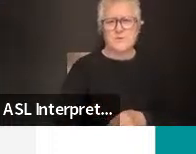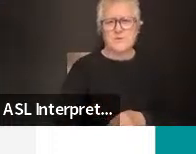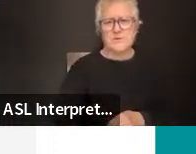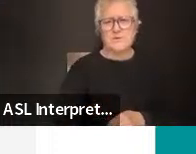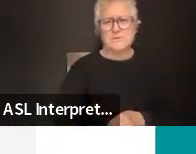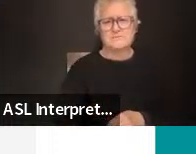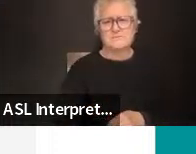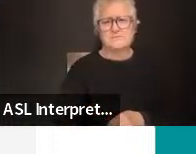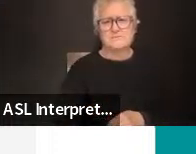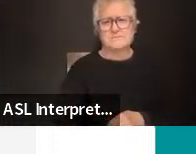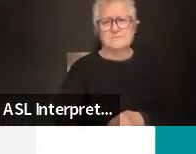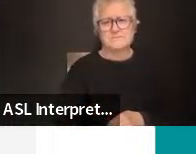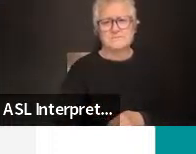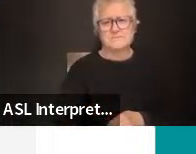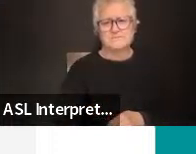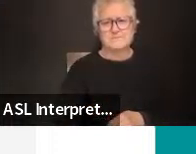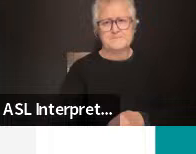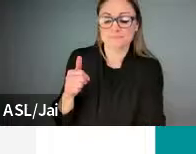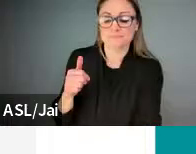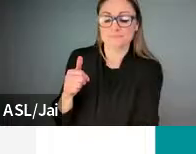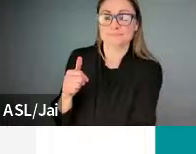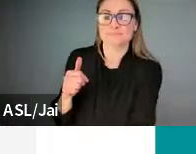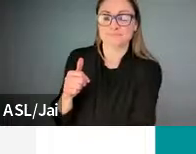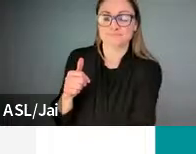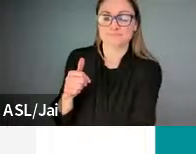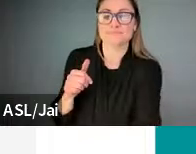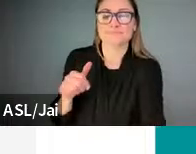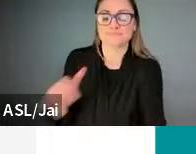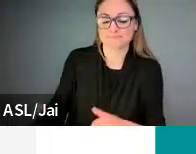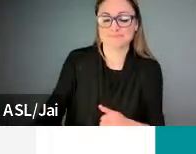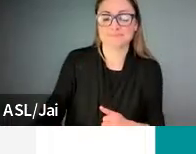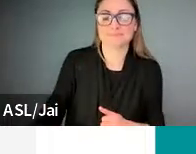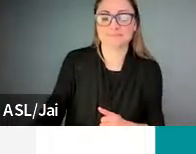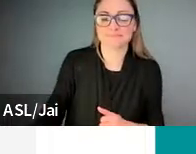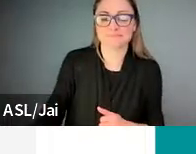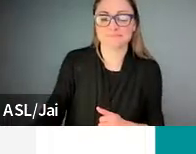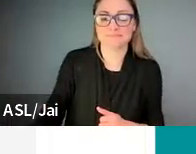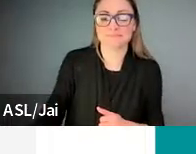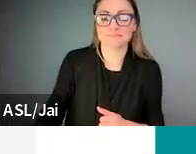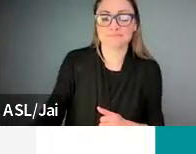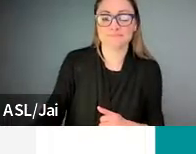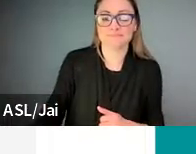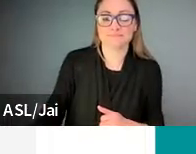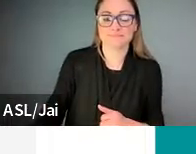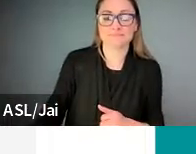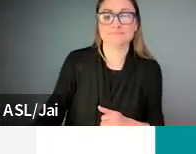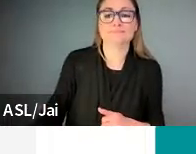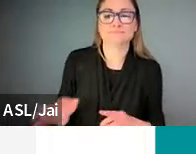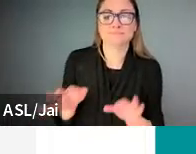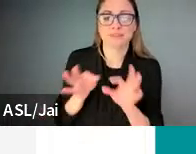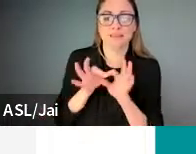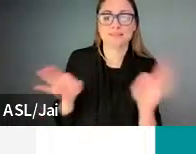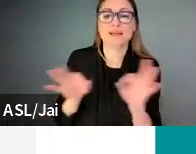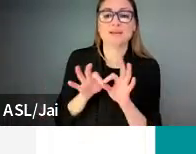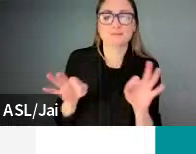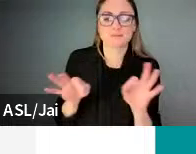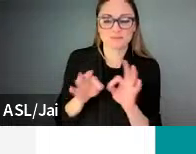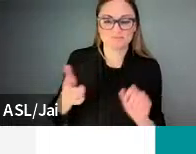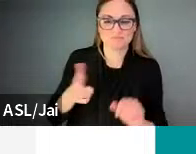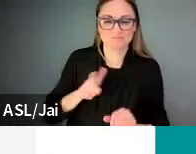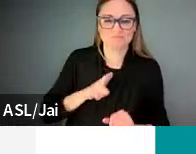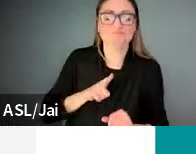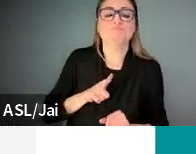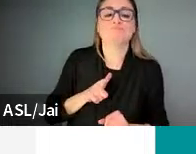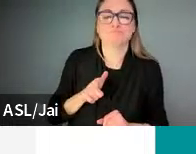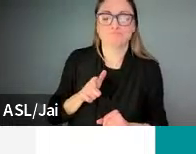is related to the CBAG. So language has been added to reflect this advisory group. And you